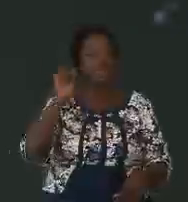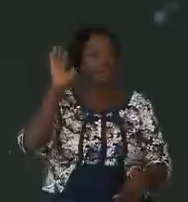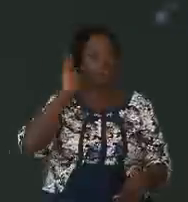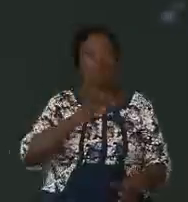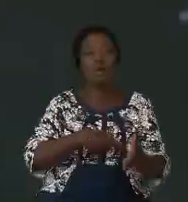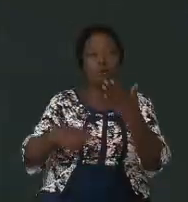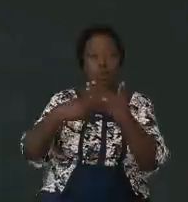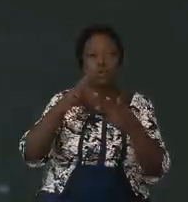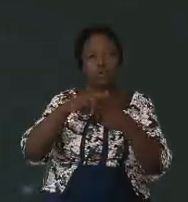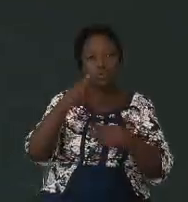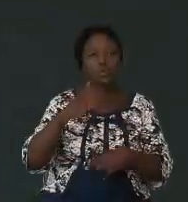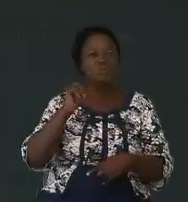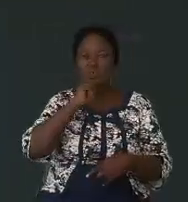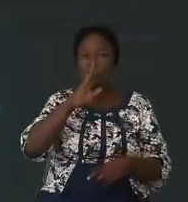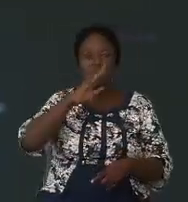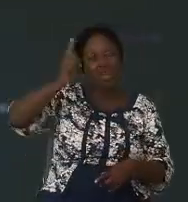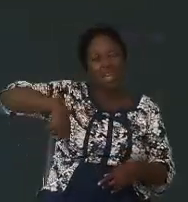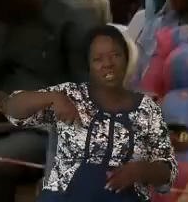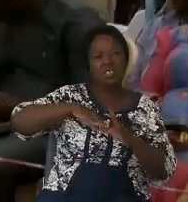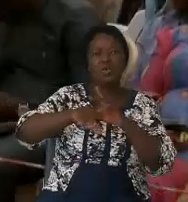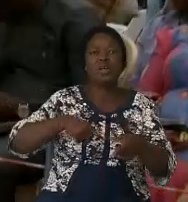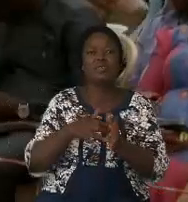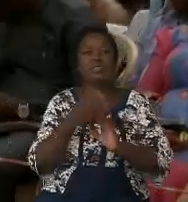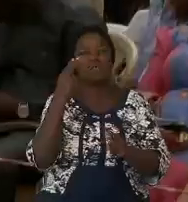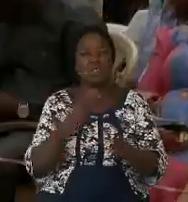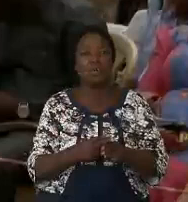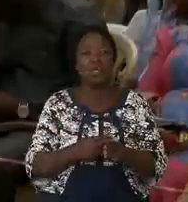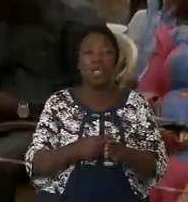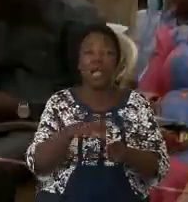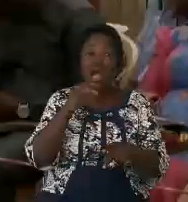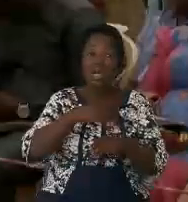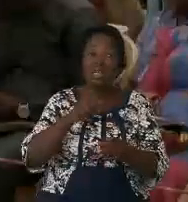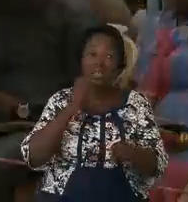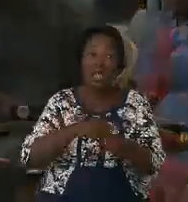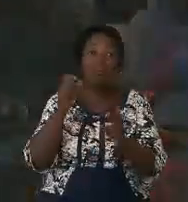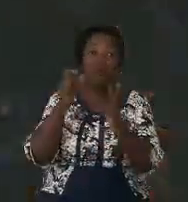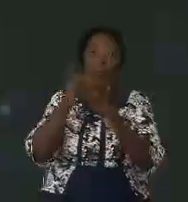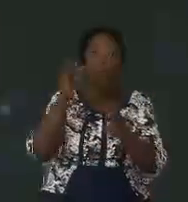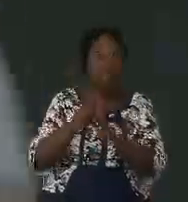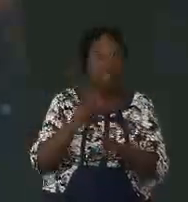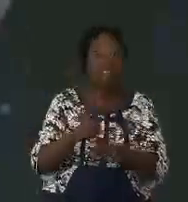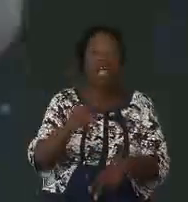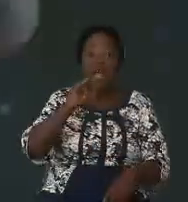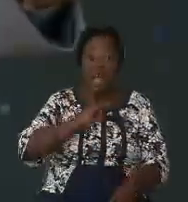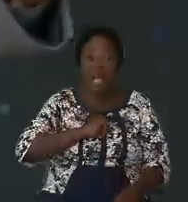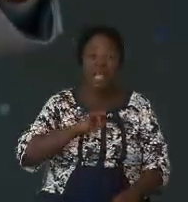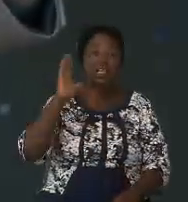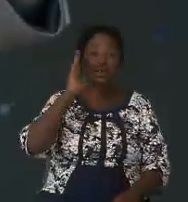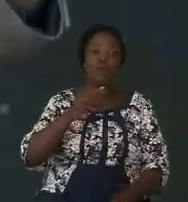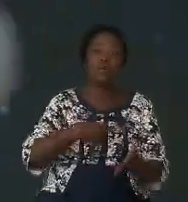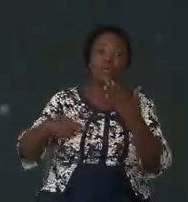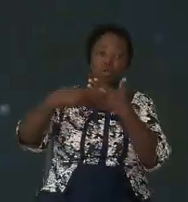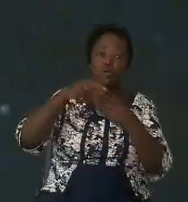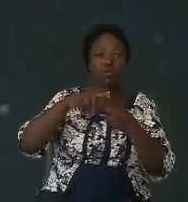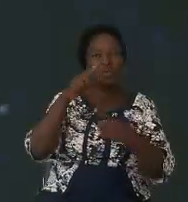I will return unto thee. He will not be late in your life. At the time